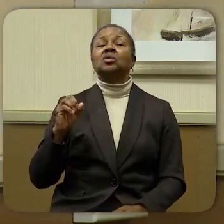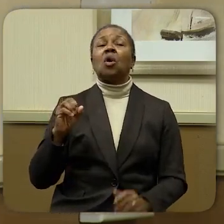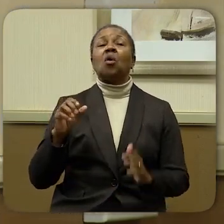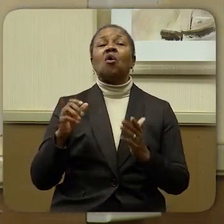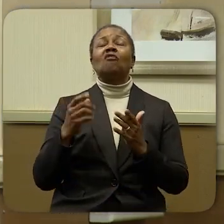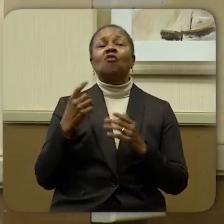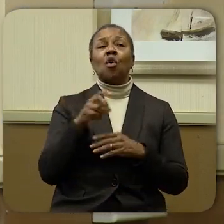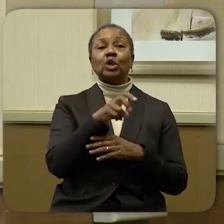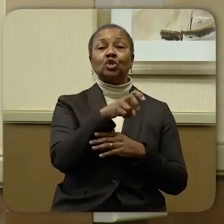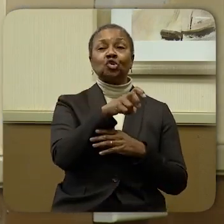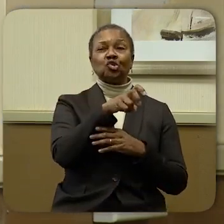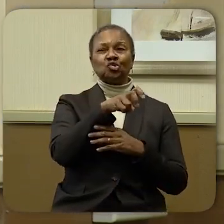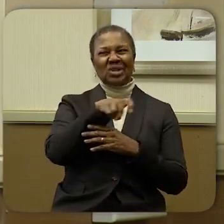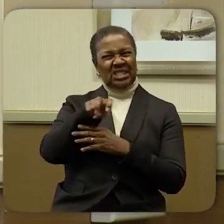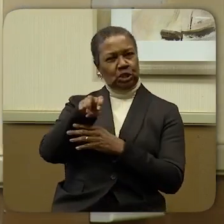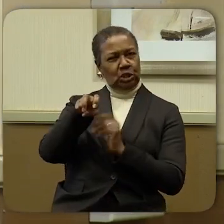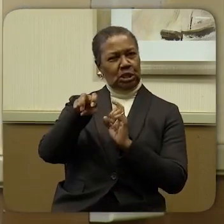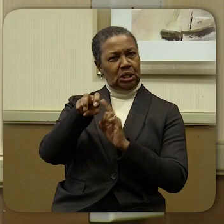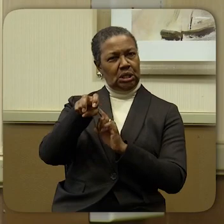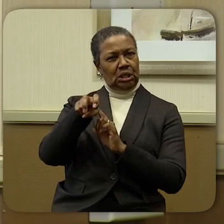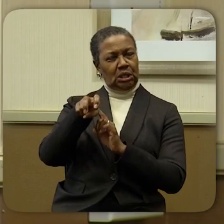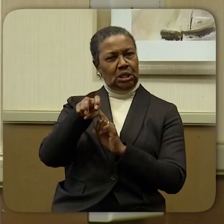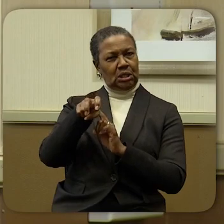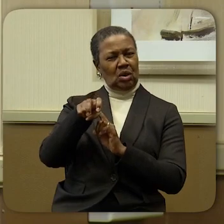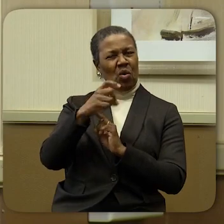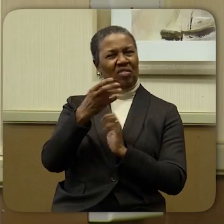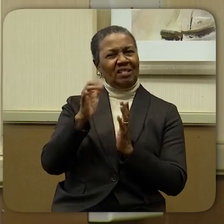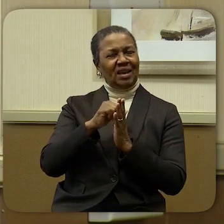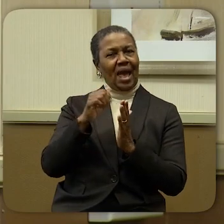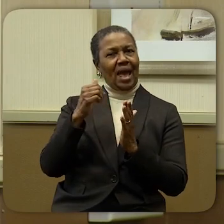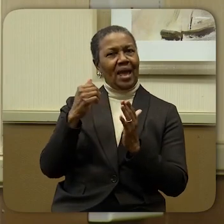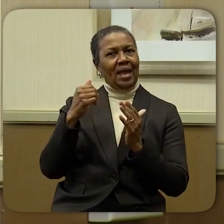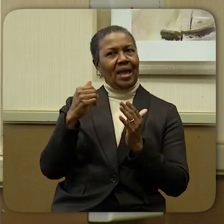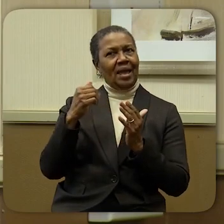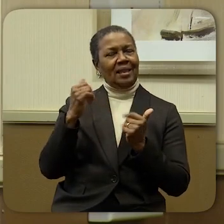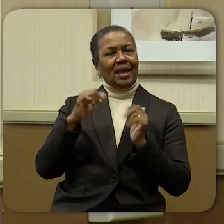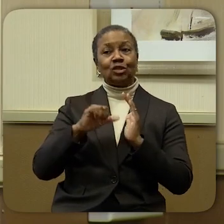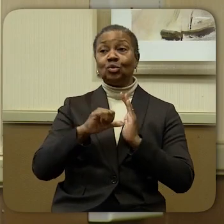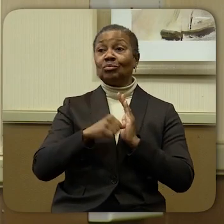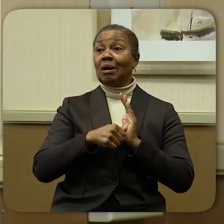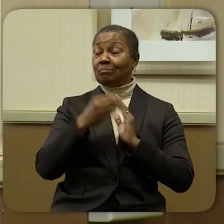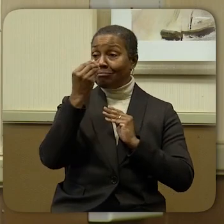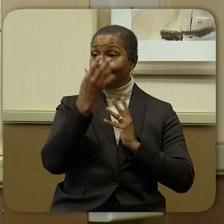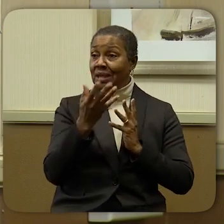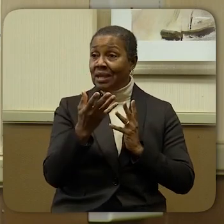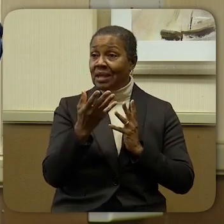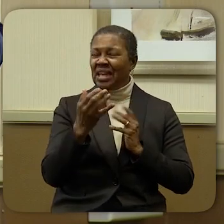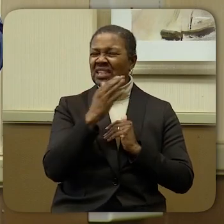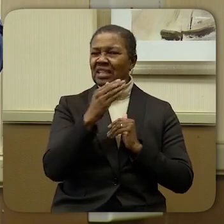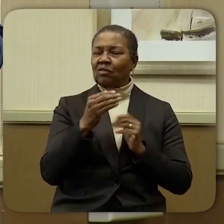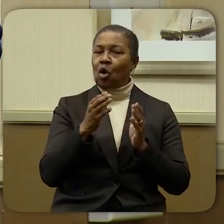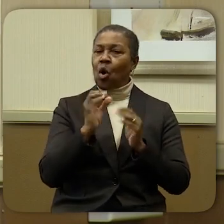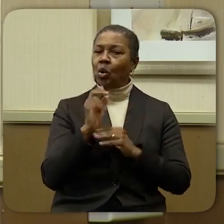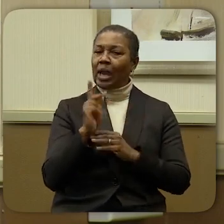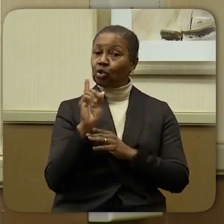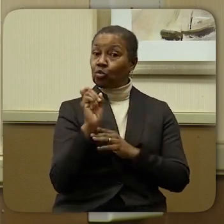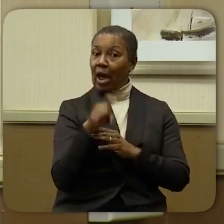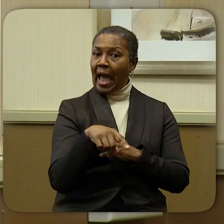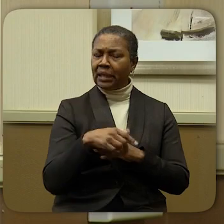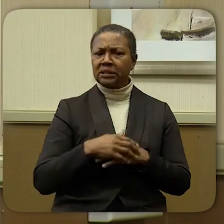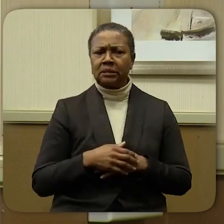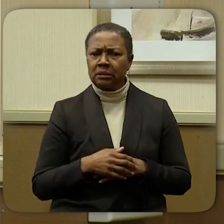to transitioning, one of the things that I always highlight to people is that it's never okay to ask